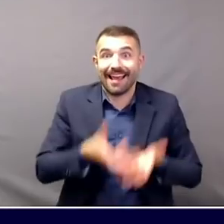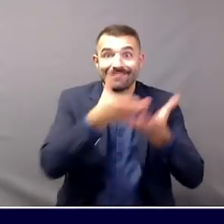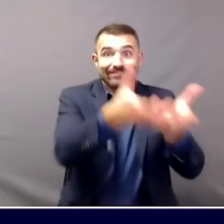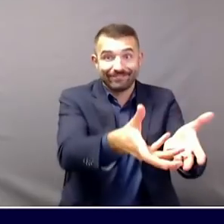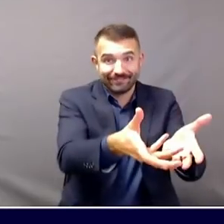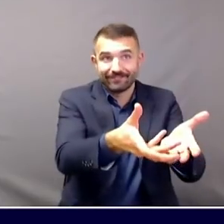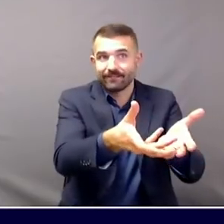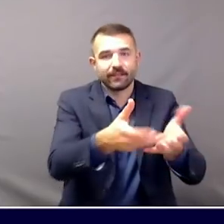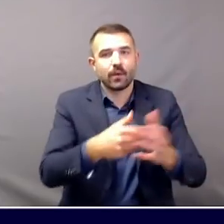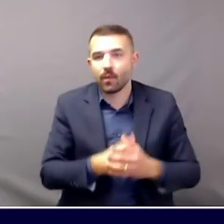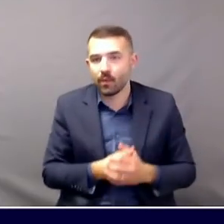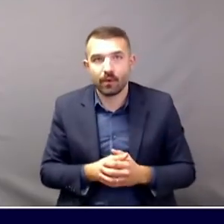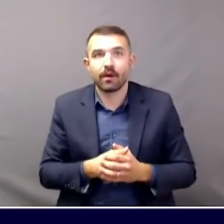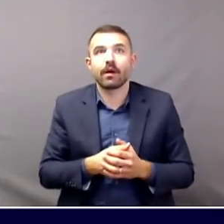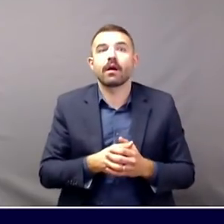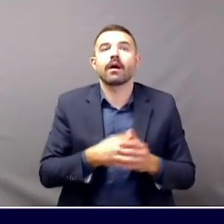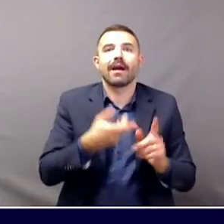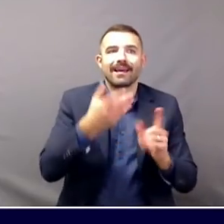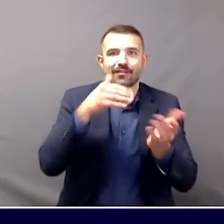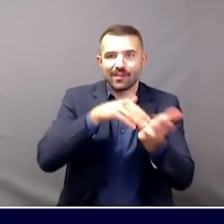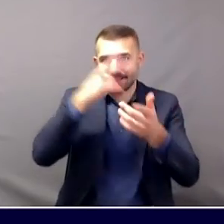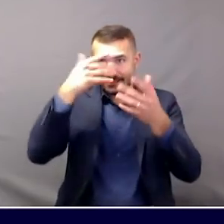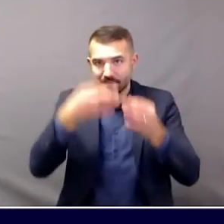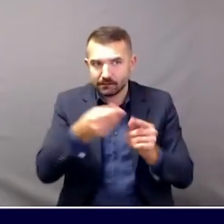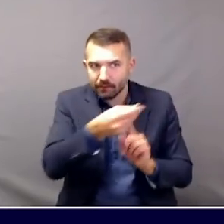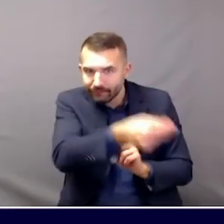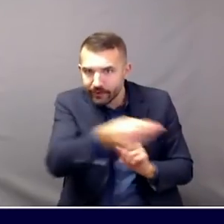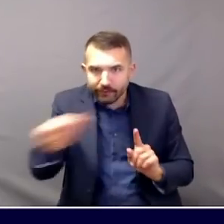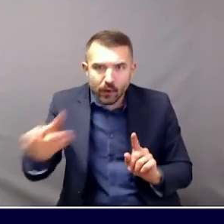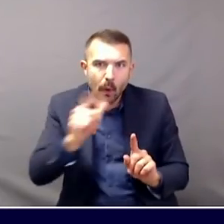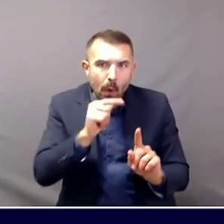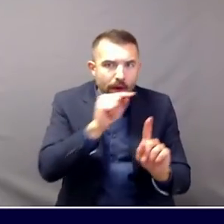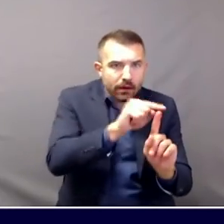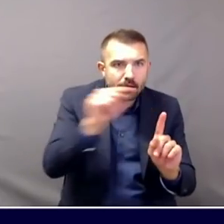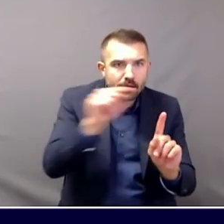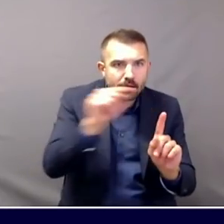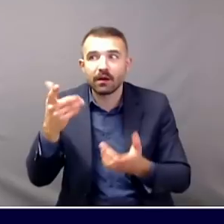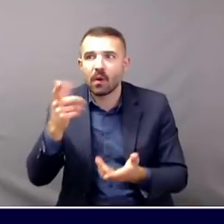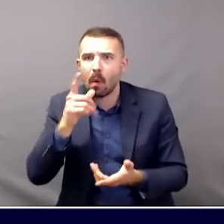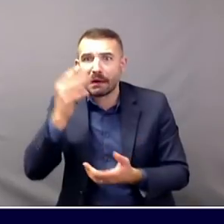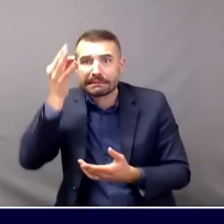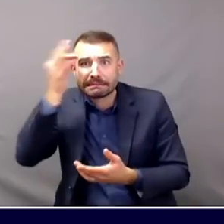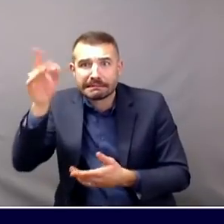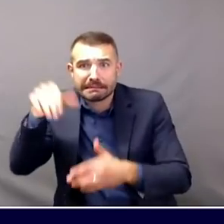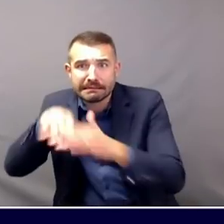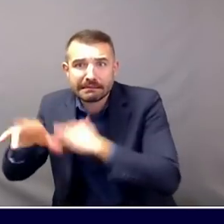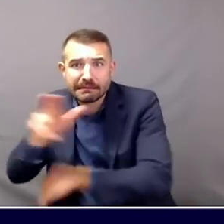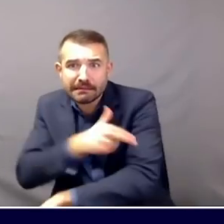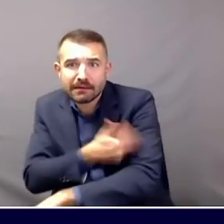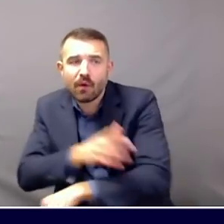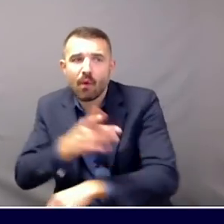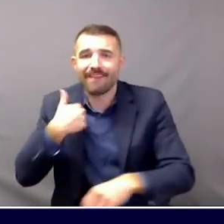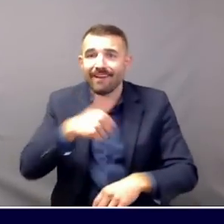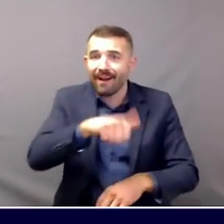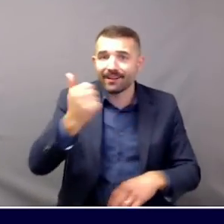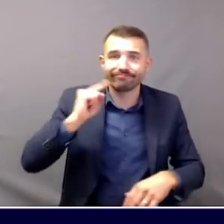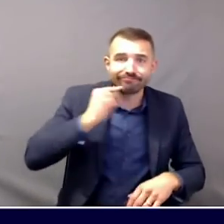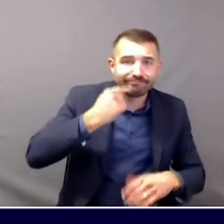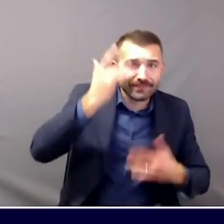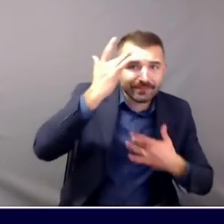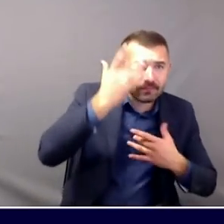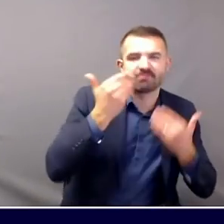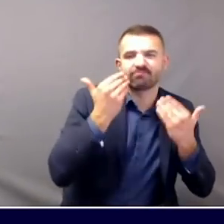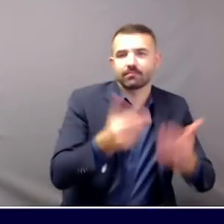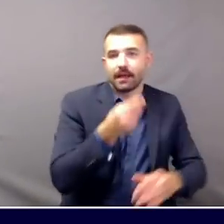possibility of being hospitalized given other pre-existing health conditions they've made. We'll have more updates from